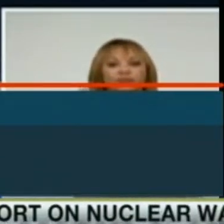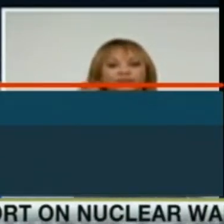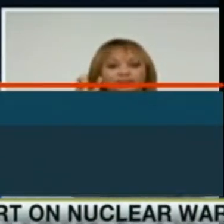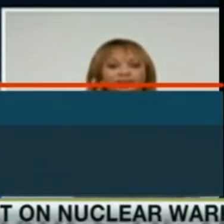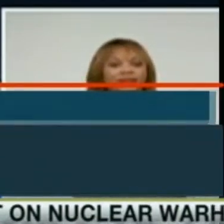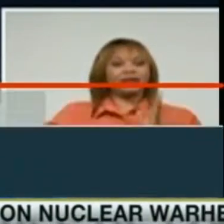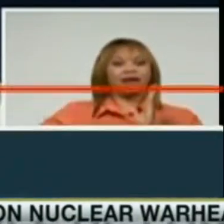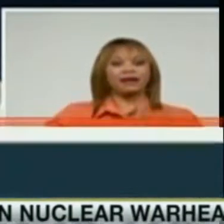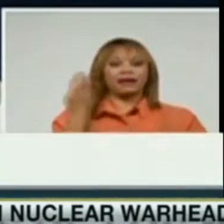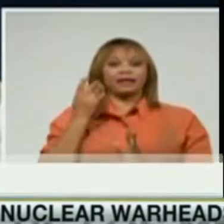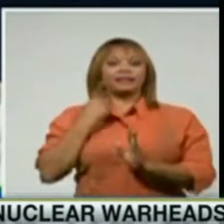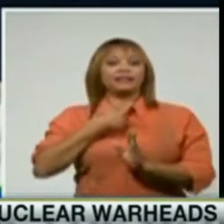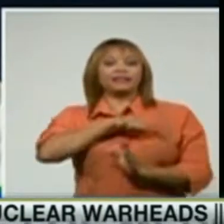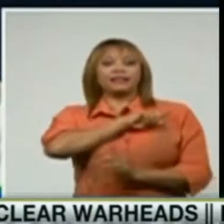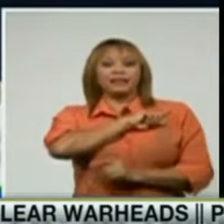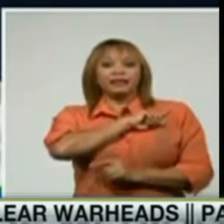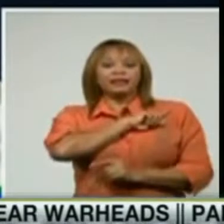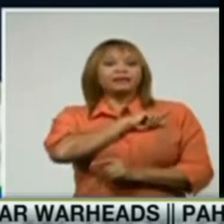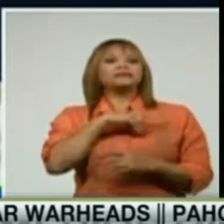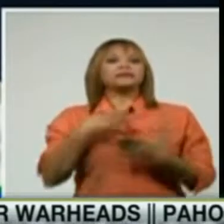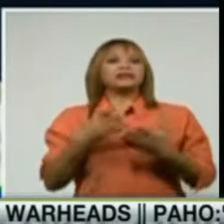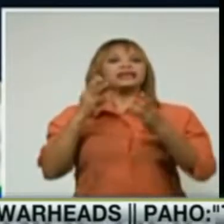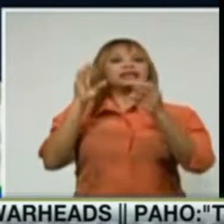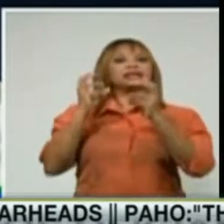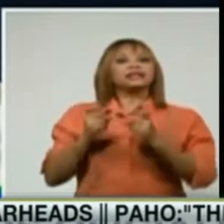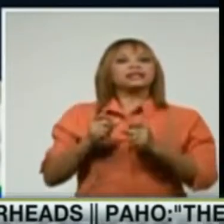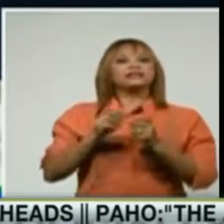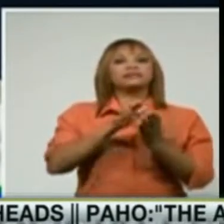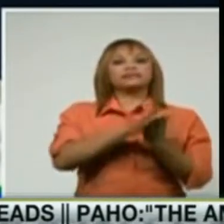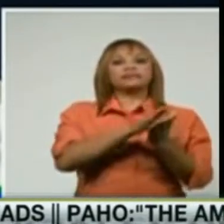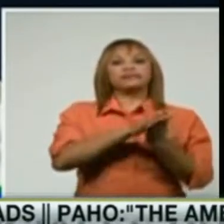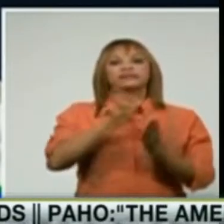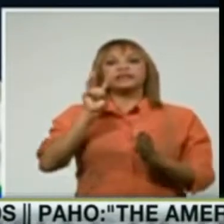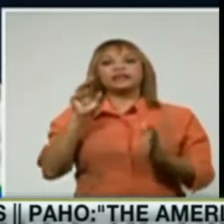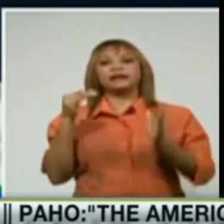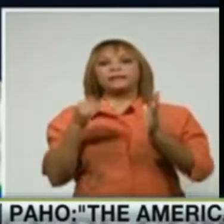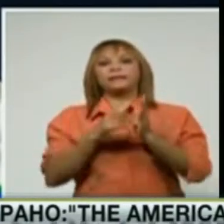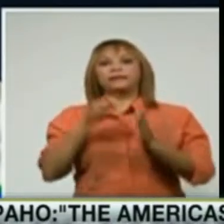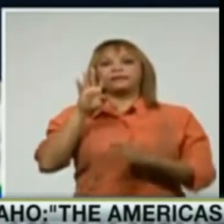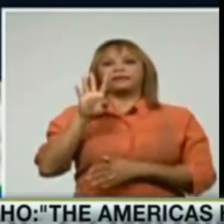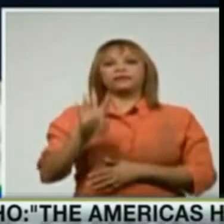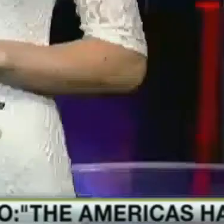of 3,458 people have recovered from this disease.